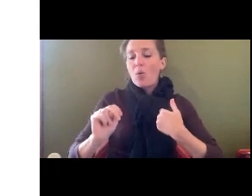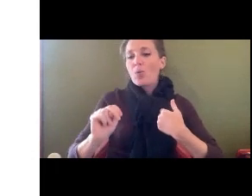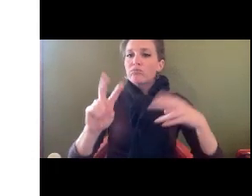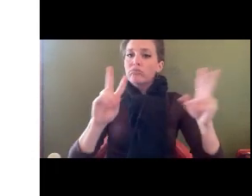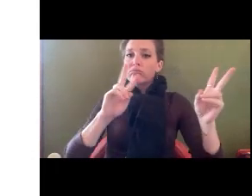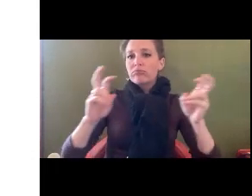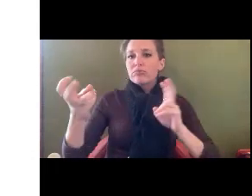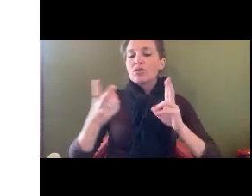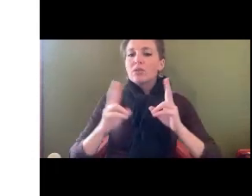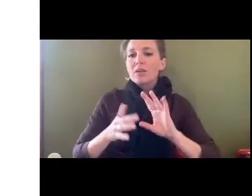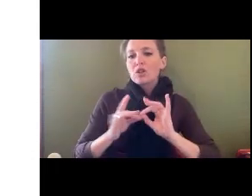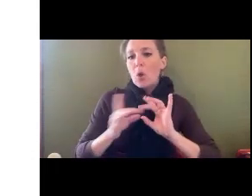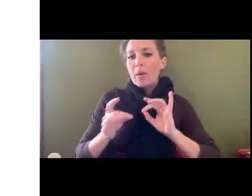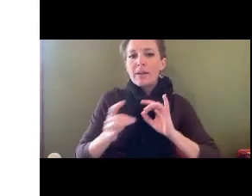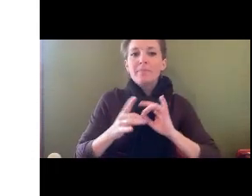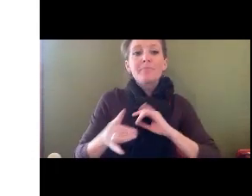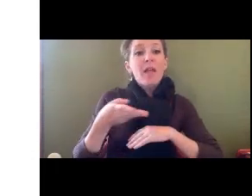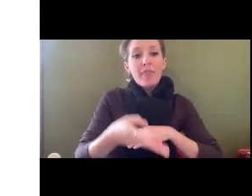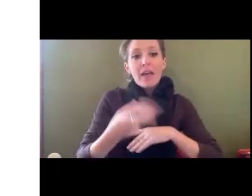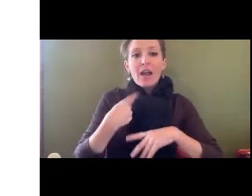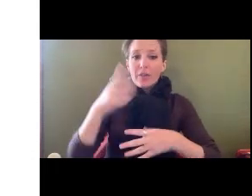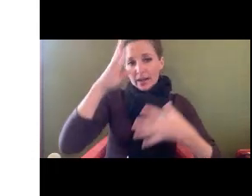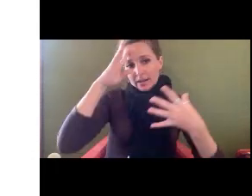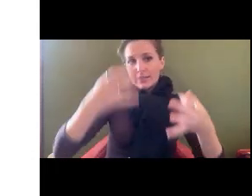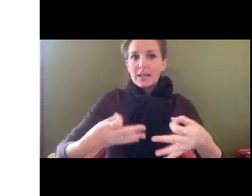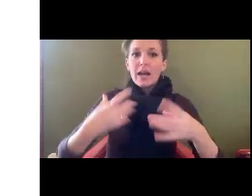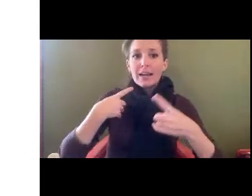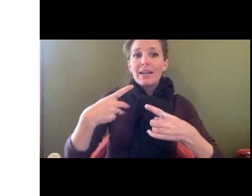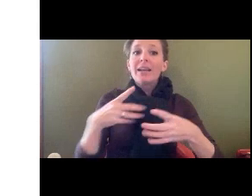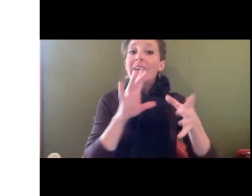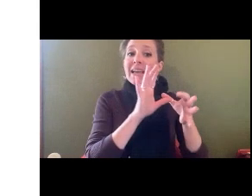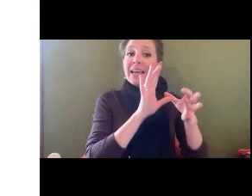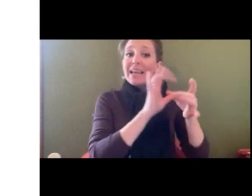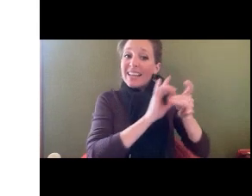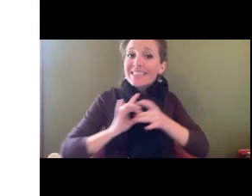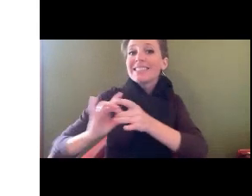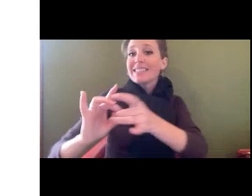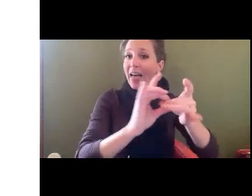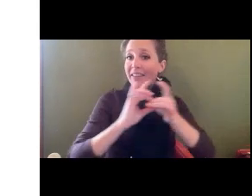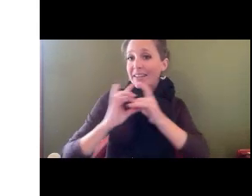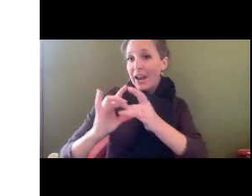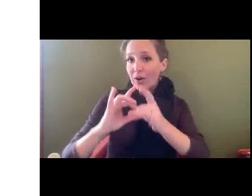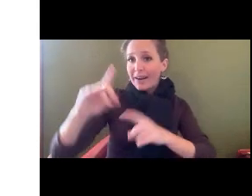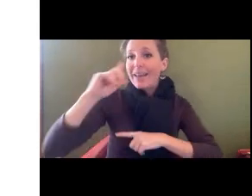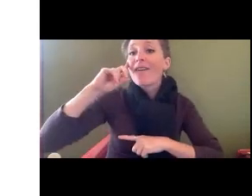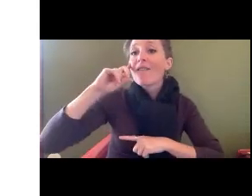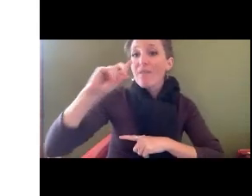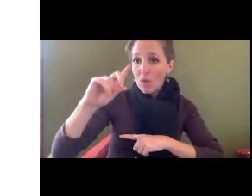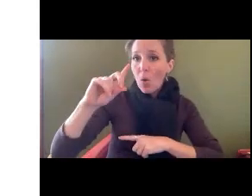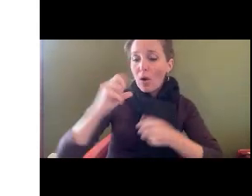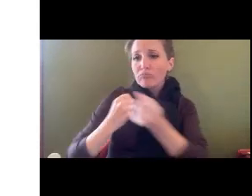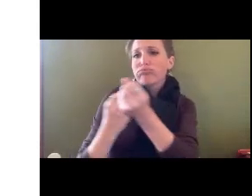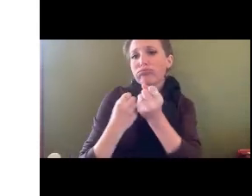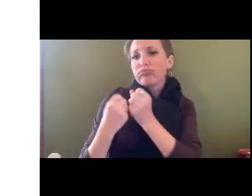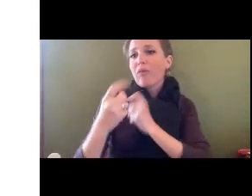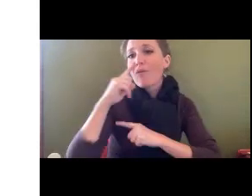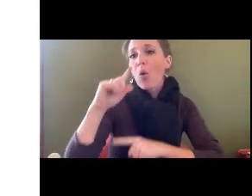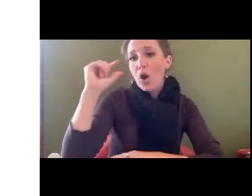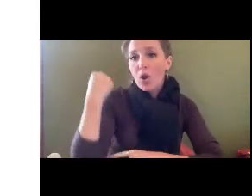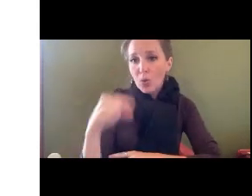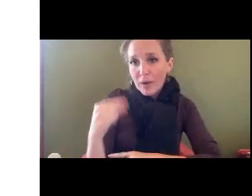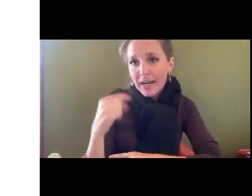in Baku, in Azerbaijan, and they decided that their slogan is "In Solidarity for a Green World." And within this, they are